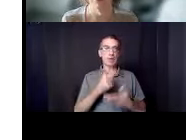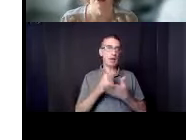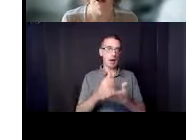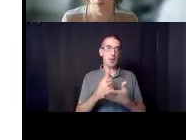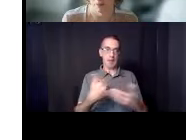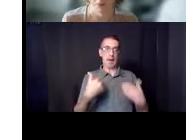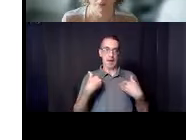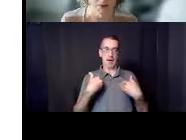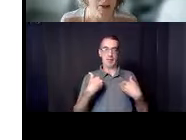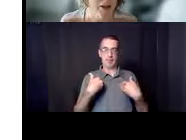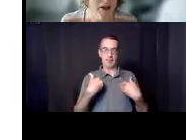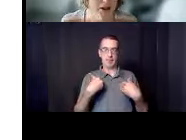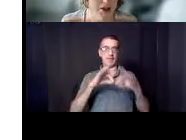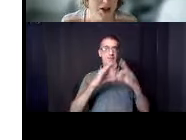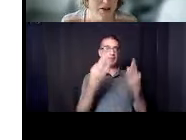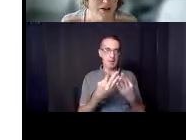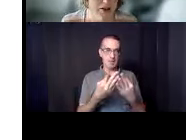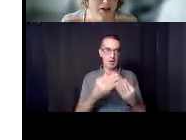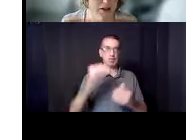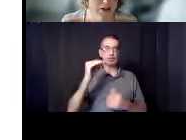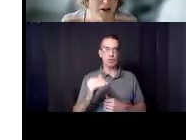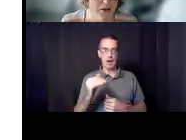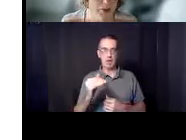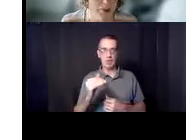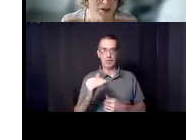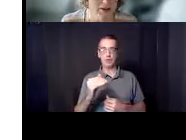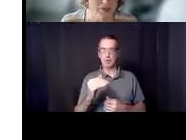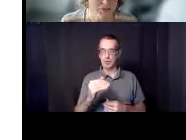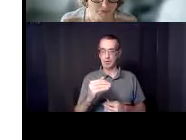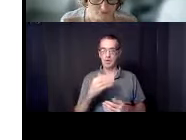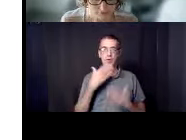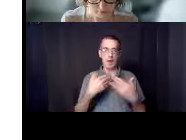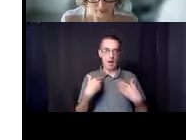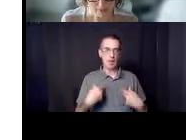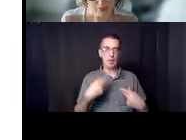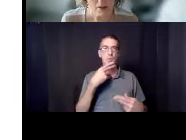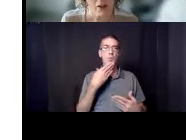have family and child good health and well-being.